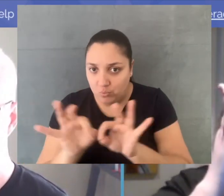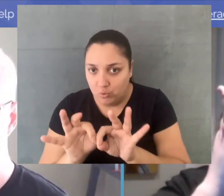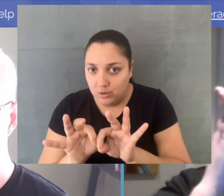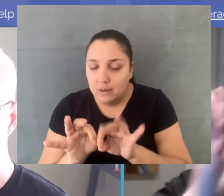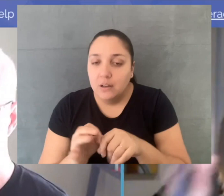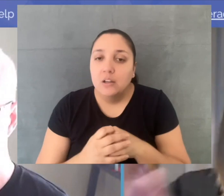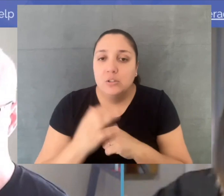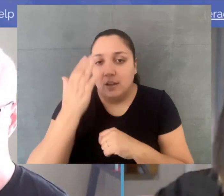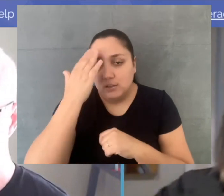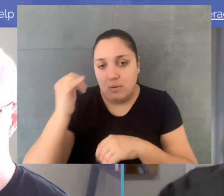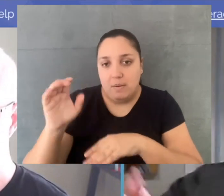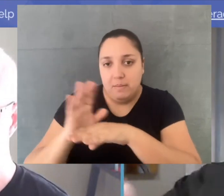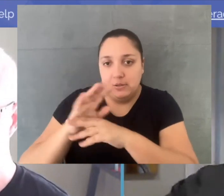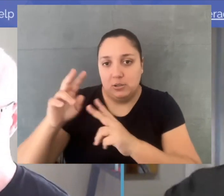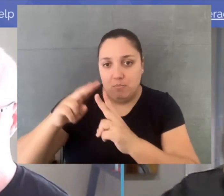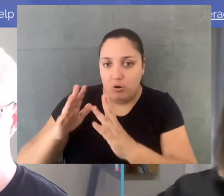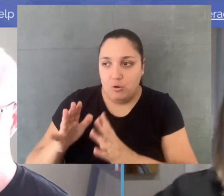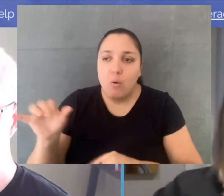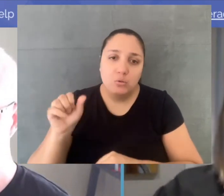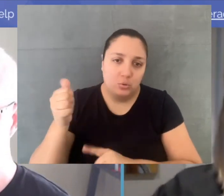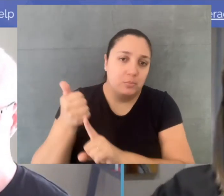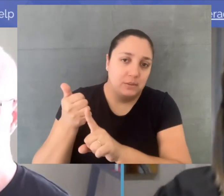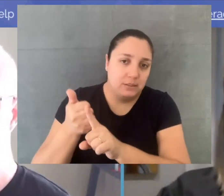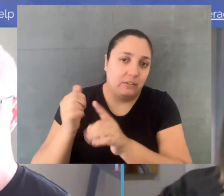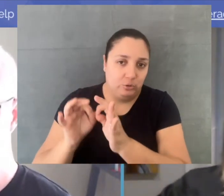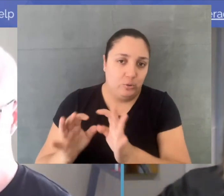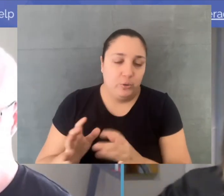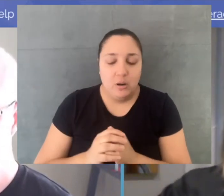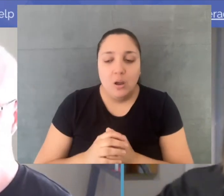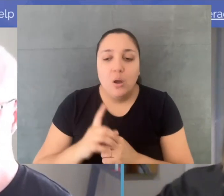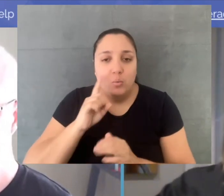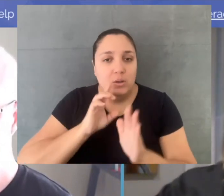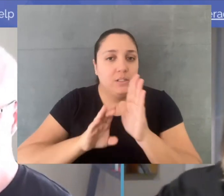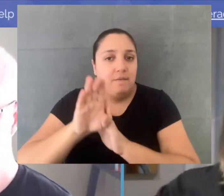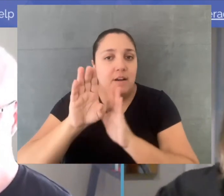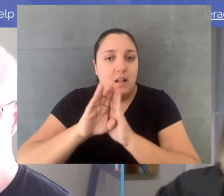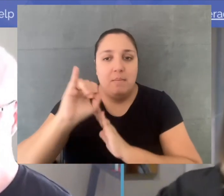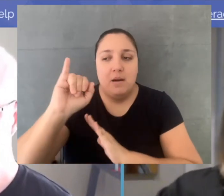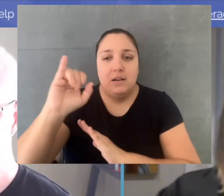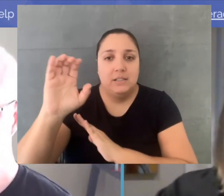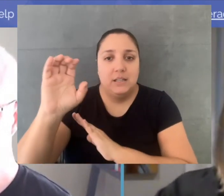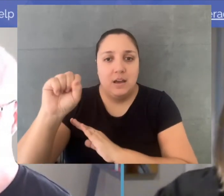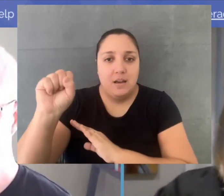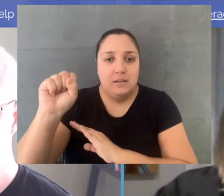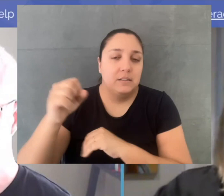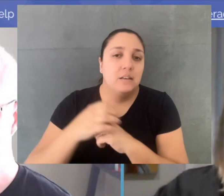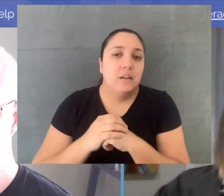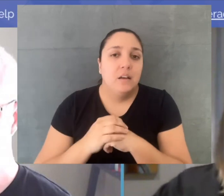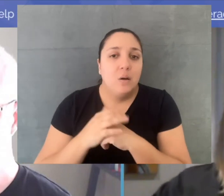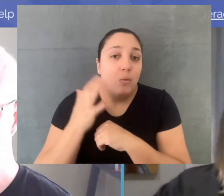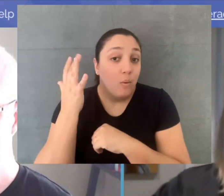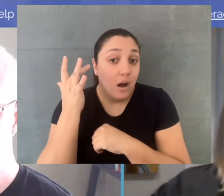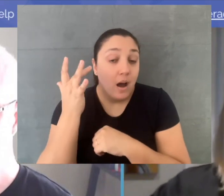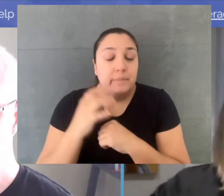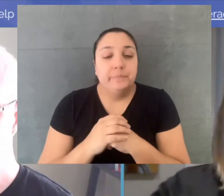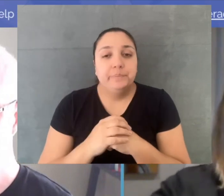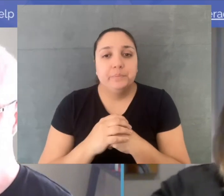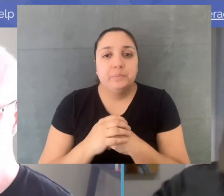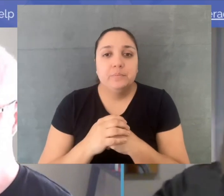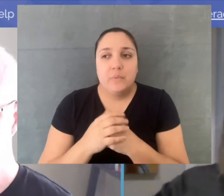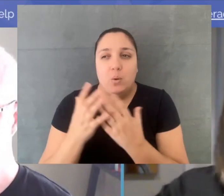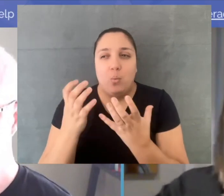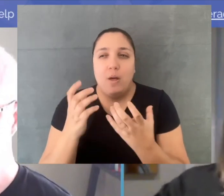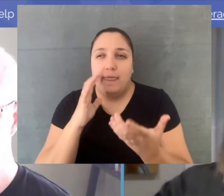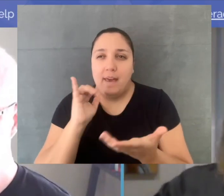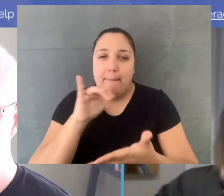why my business partner and I, who's also an interpreter, developed Inclusive Communication Services, mostly to be